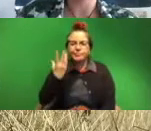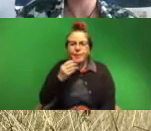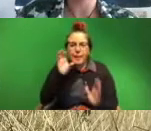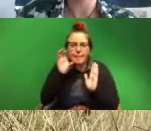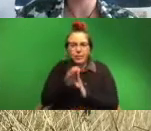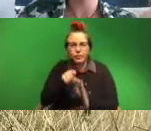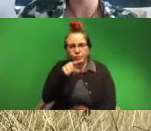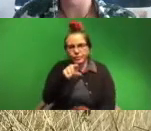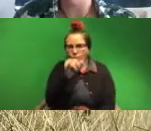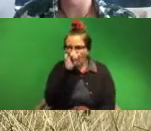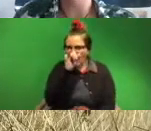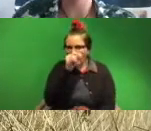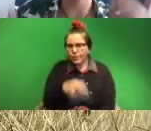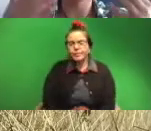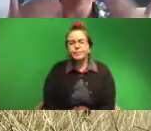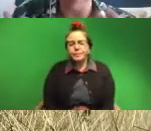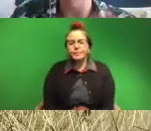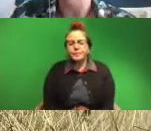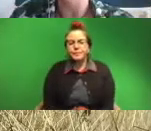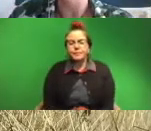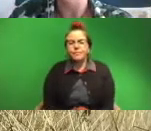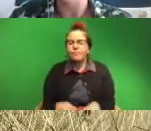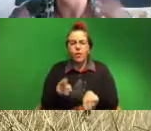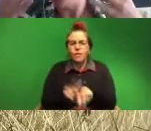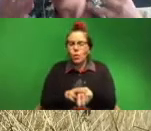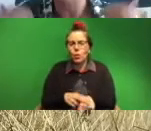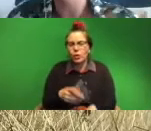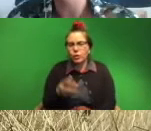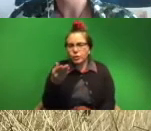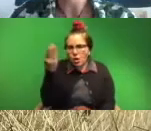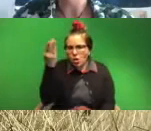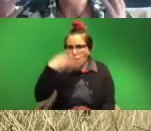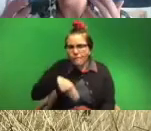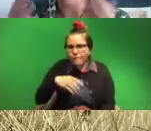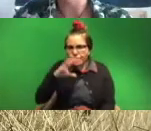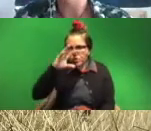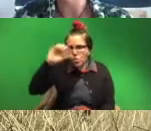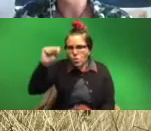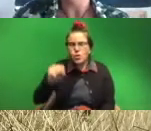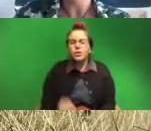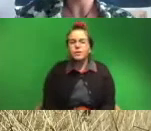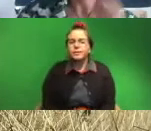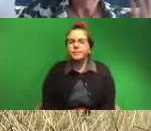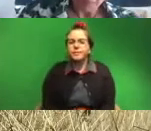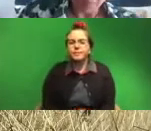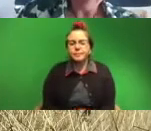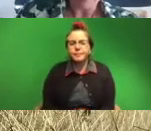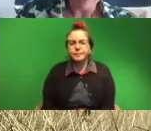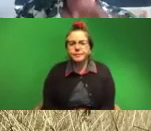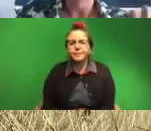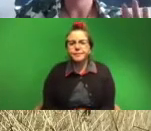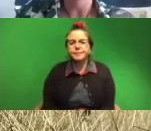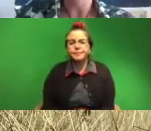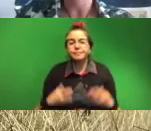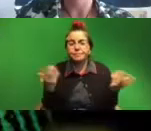science. The rhinoceros here, of course, missing the horn on the front of the face, but it's